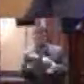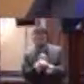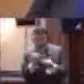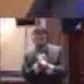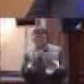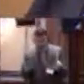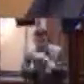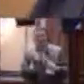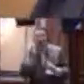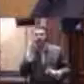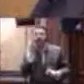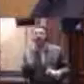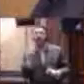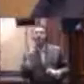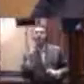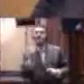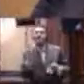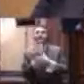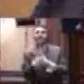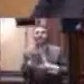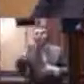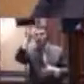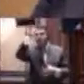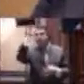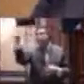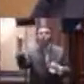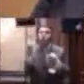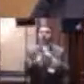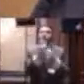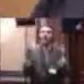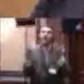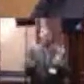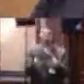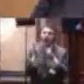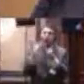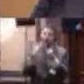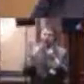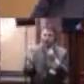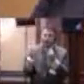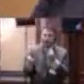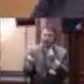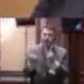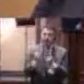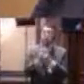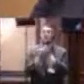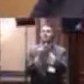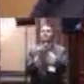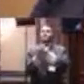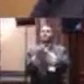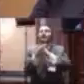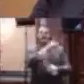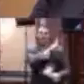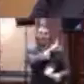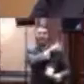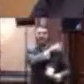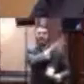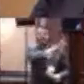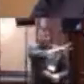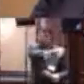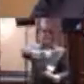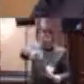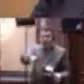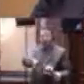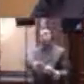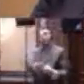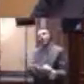the Palestinian, I mean instead of Palestine, and that's an international threat. I do not think Egypt has that